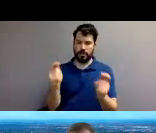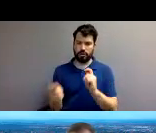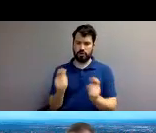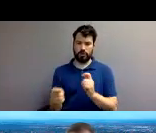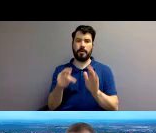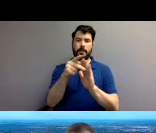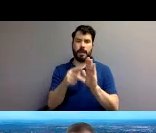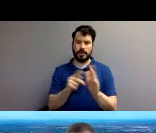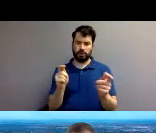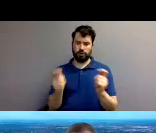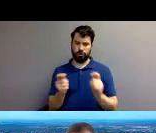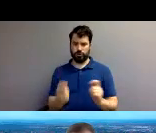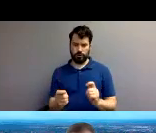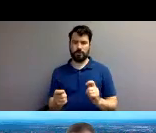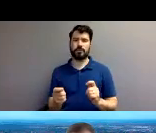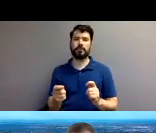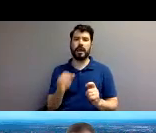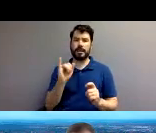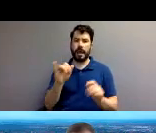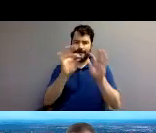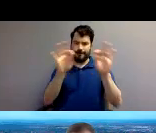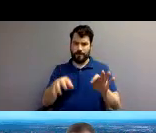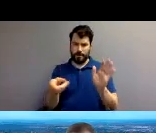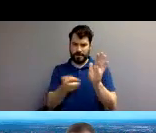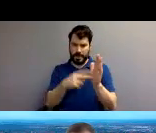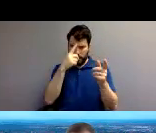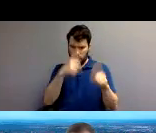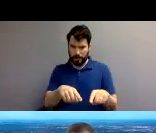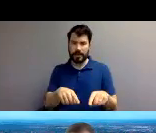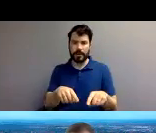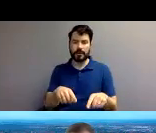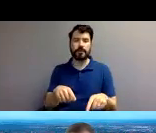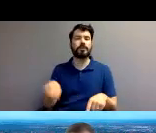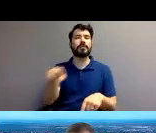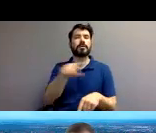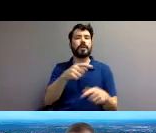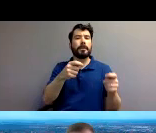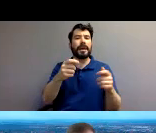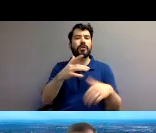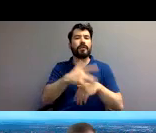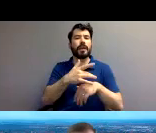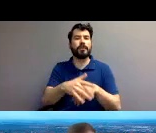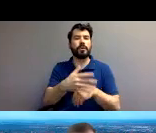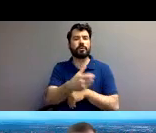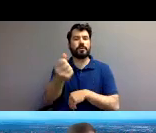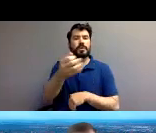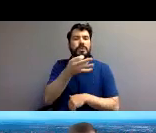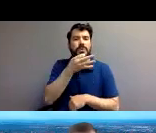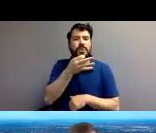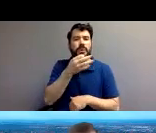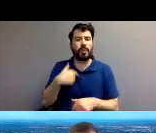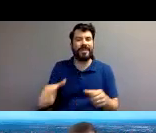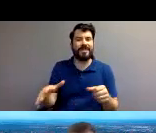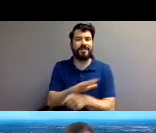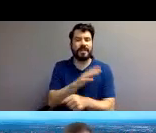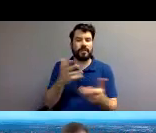the remote work agreement, and it will be available for managers and employees once we complete that review.